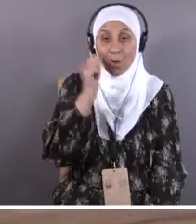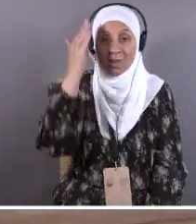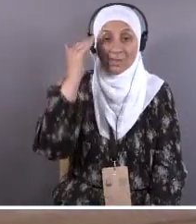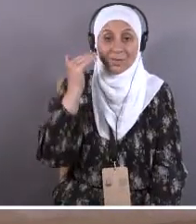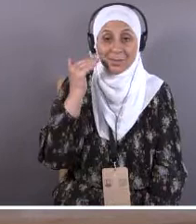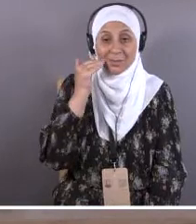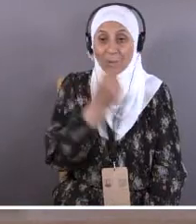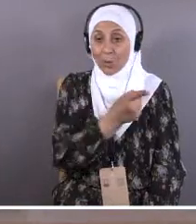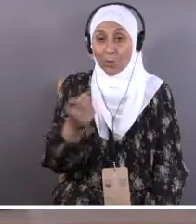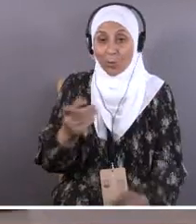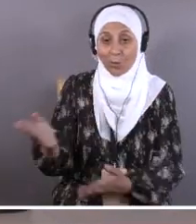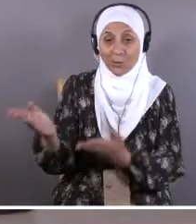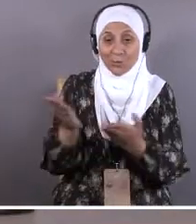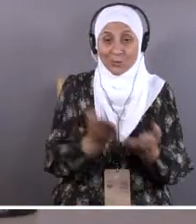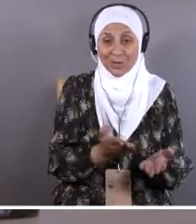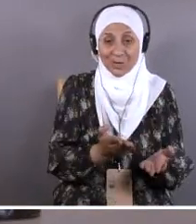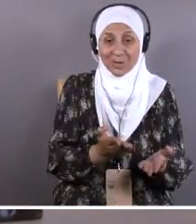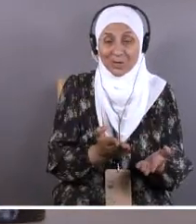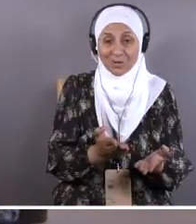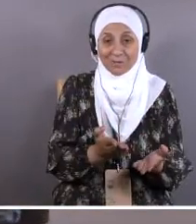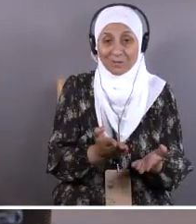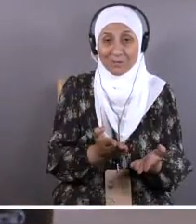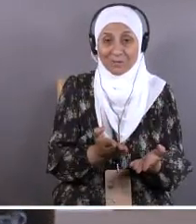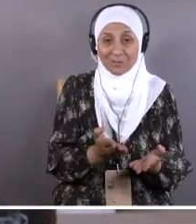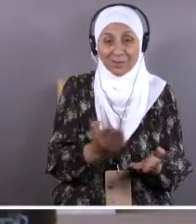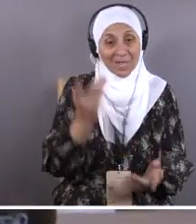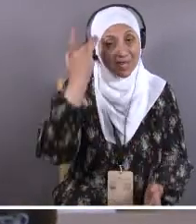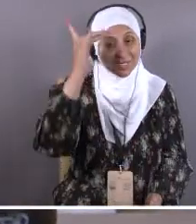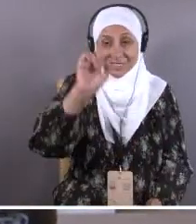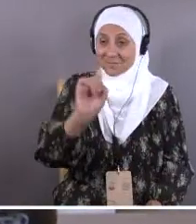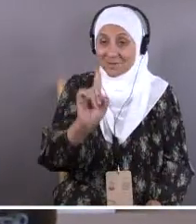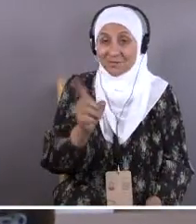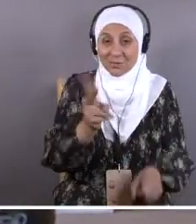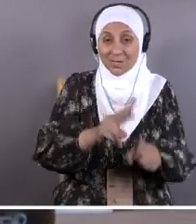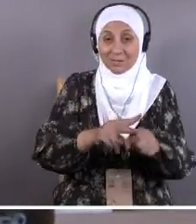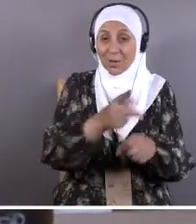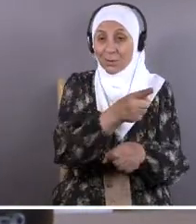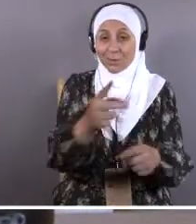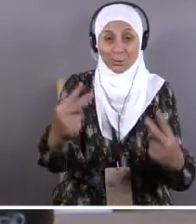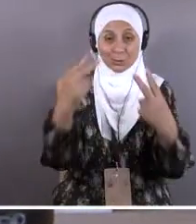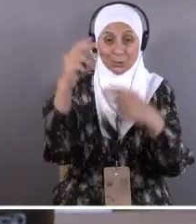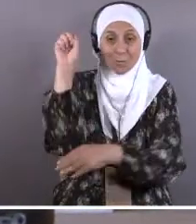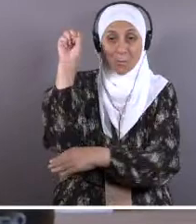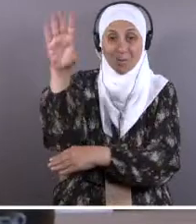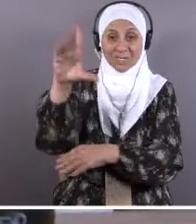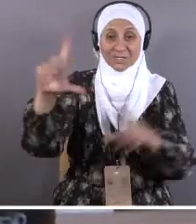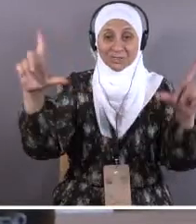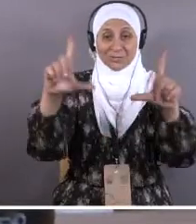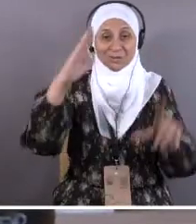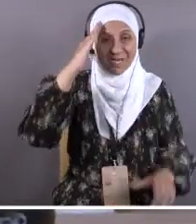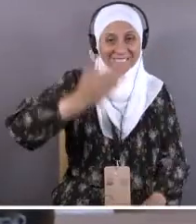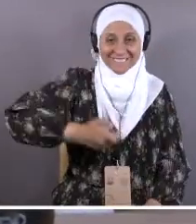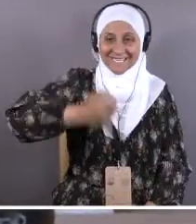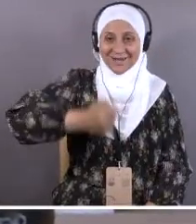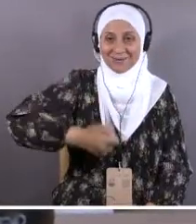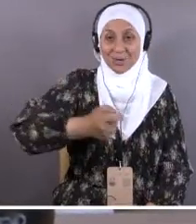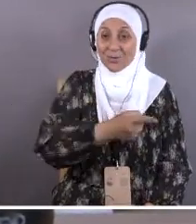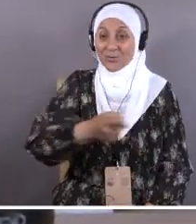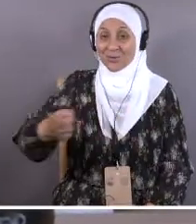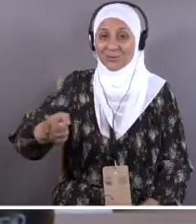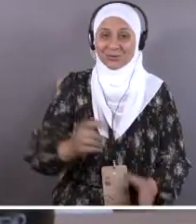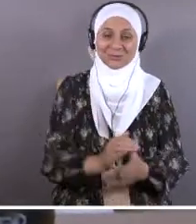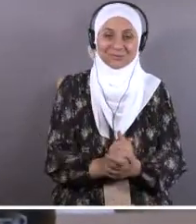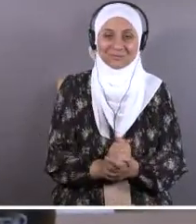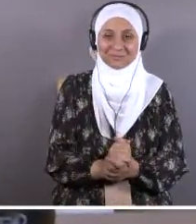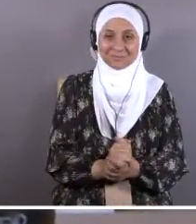Your Highness, Your Excellencies, ladies and gentlemen, I will not also forget our